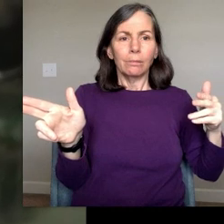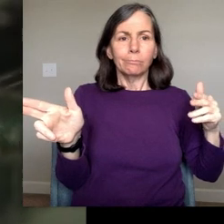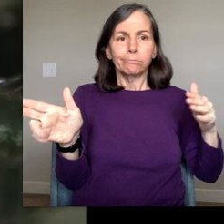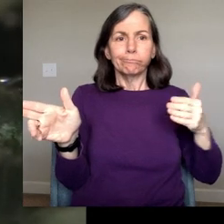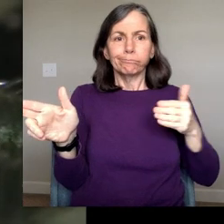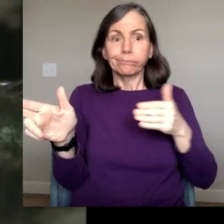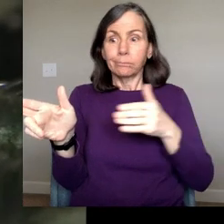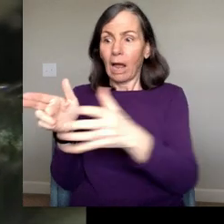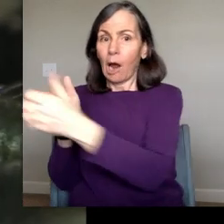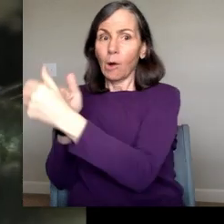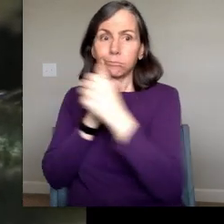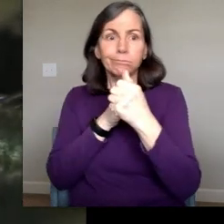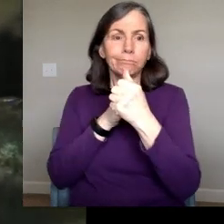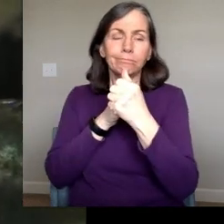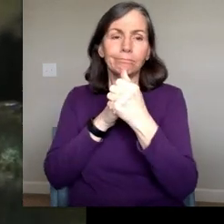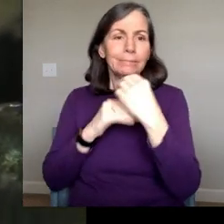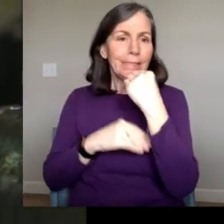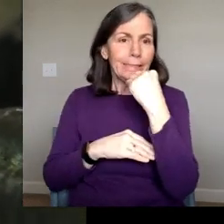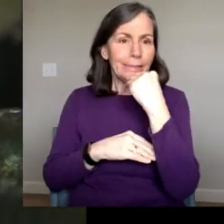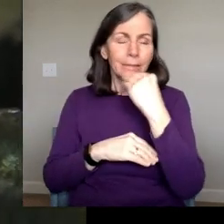to hide.